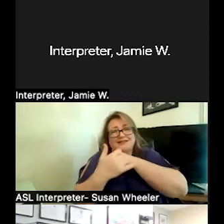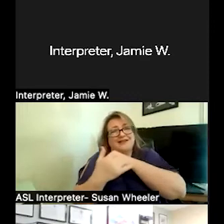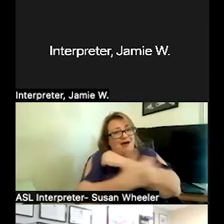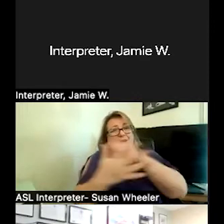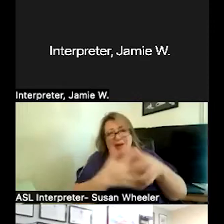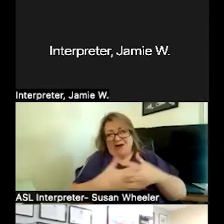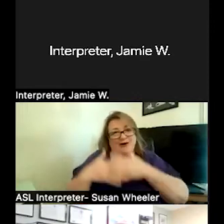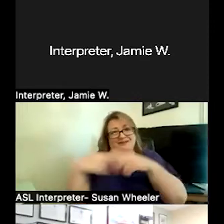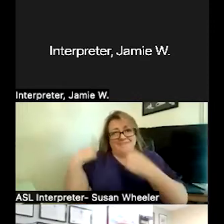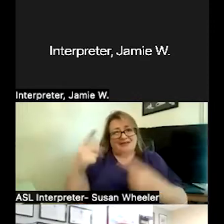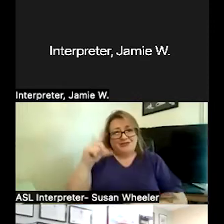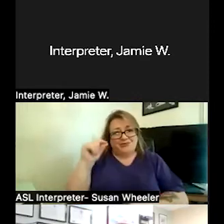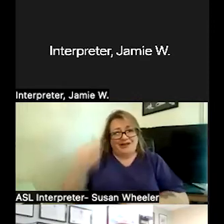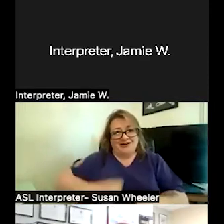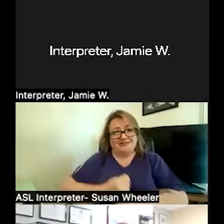Next slide.